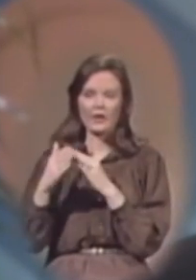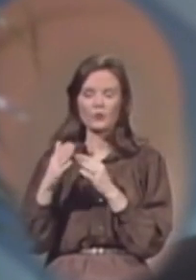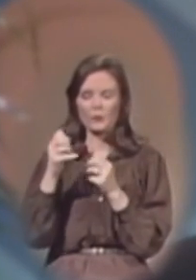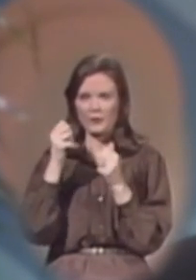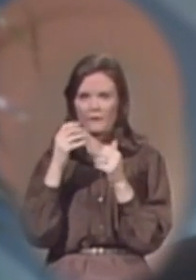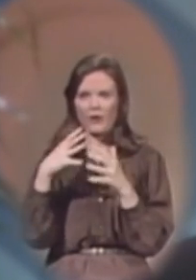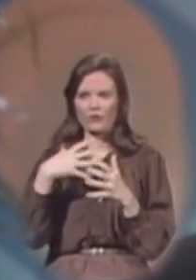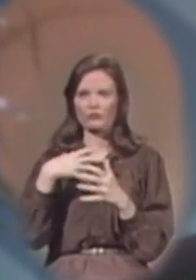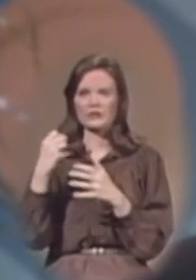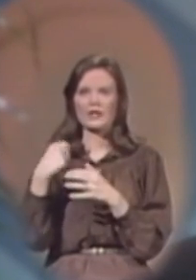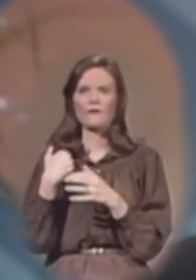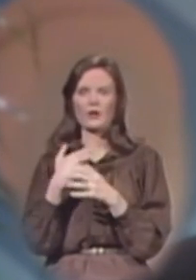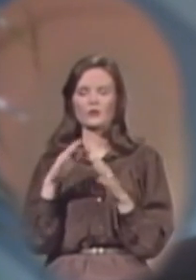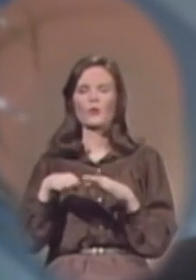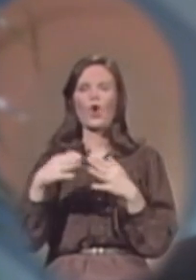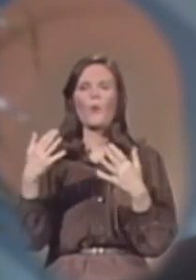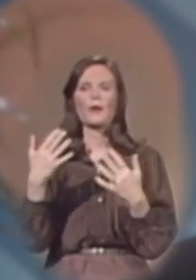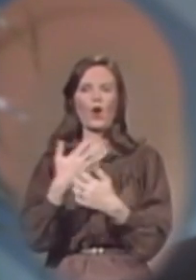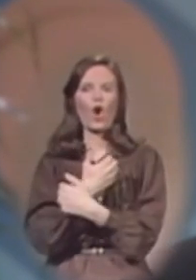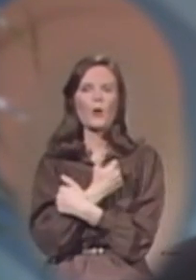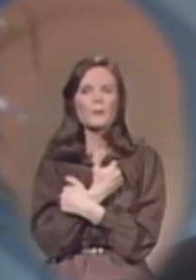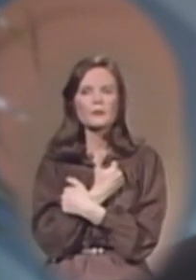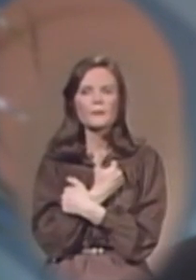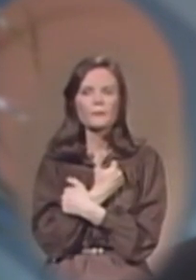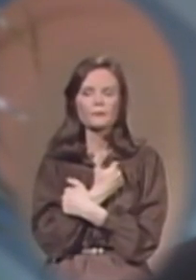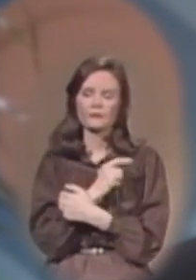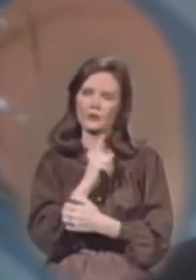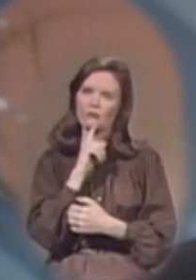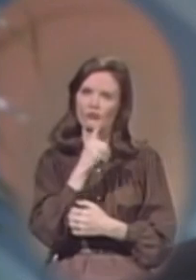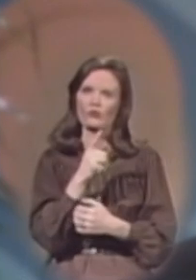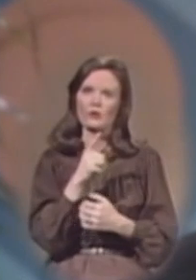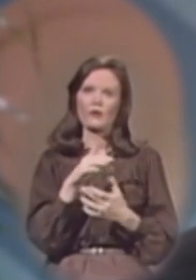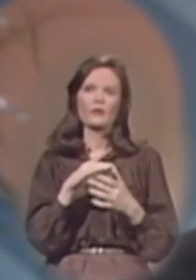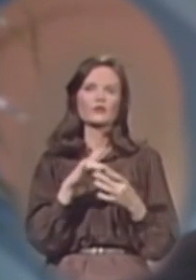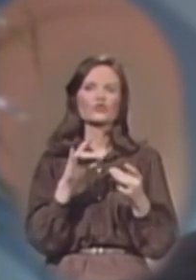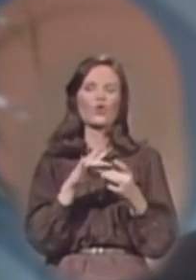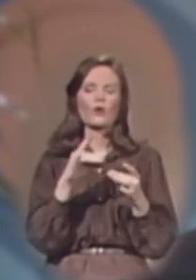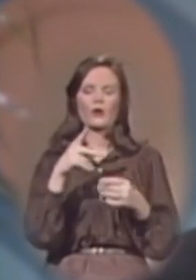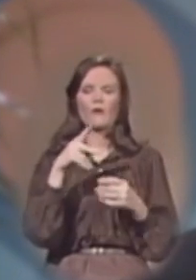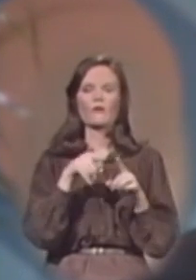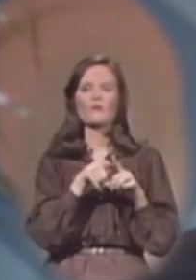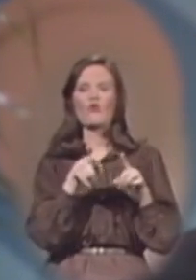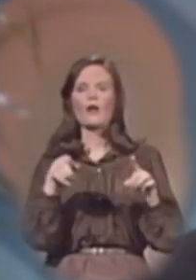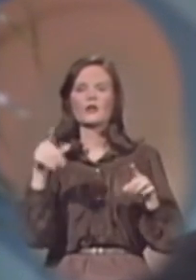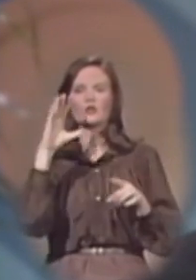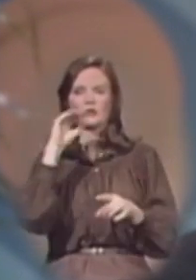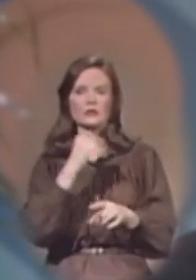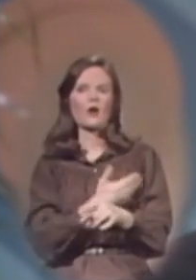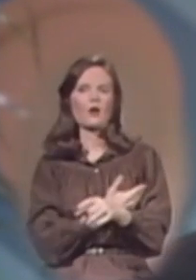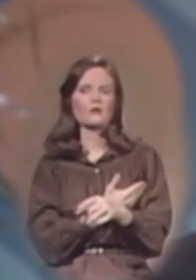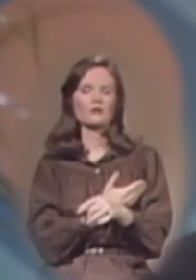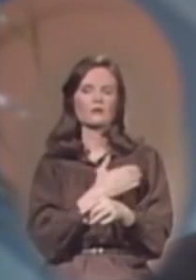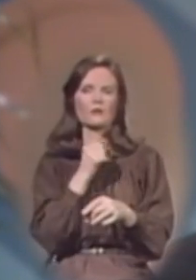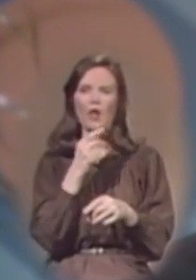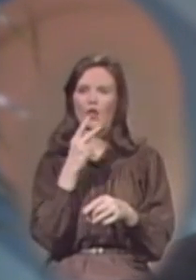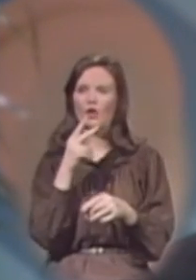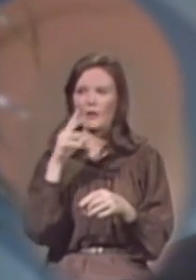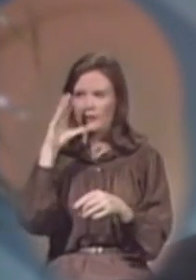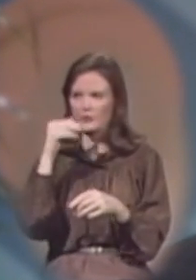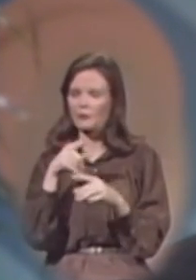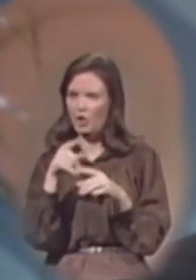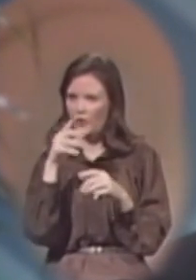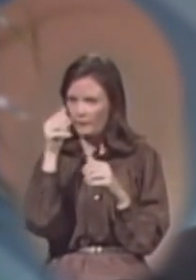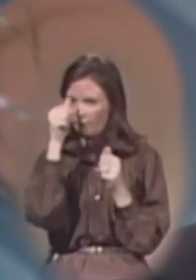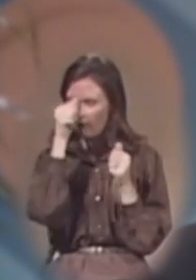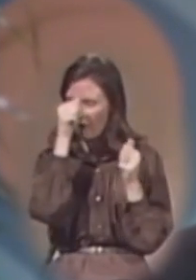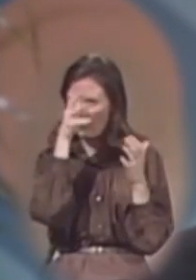a father receiving us with open arms. And just reread the story of the prodigal son, and just not look at the son, but look